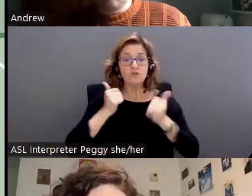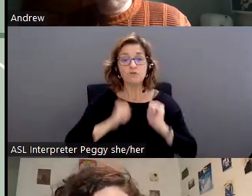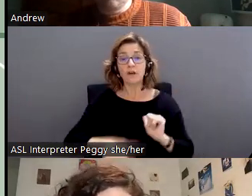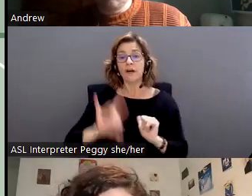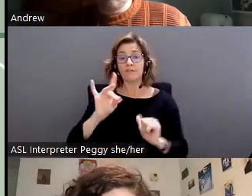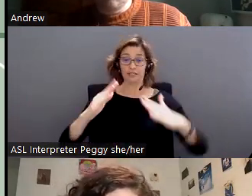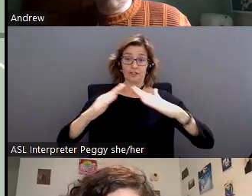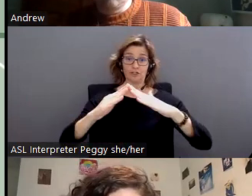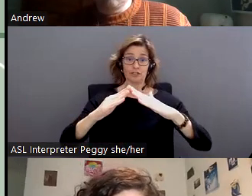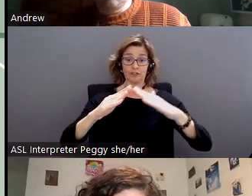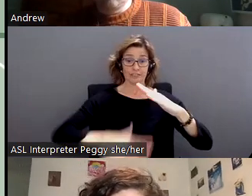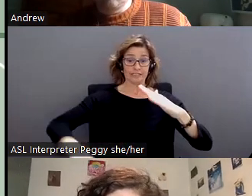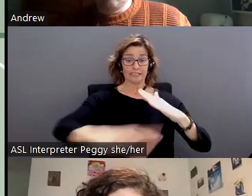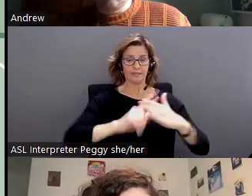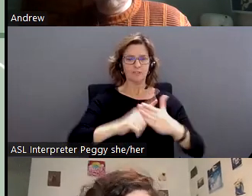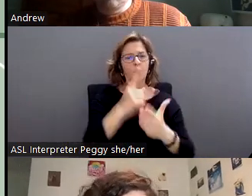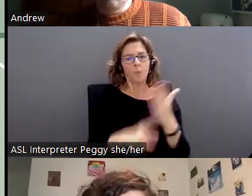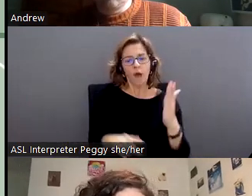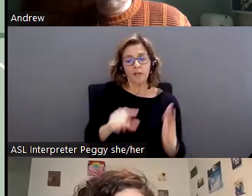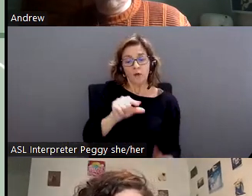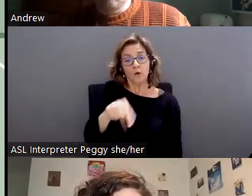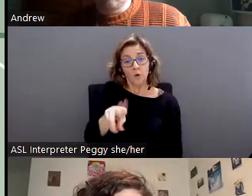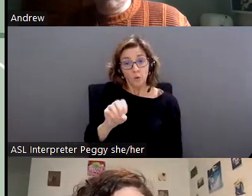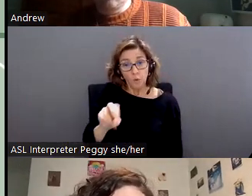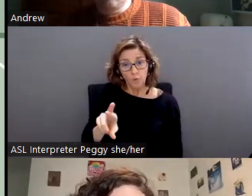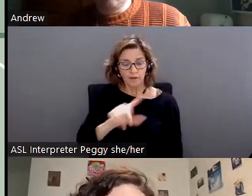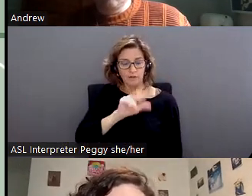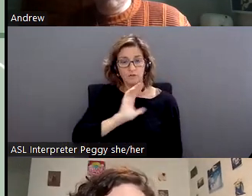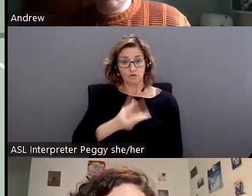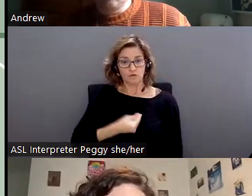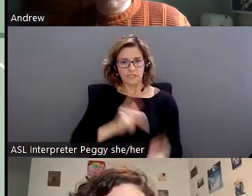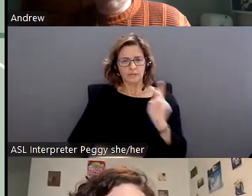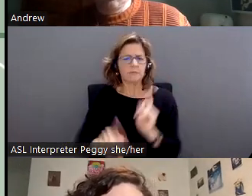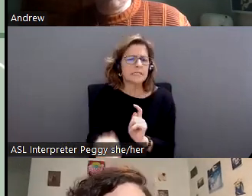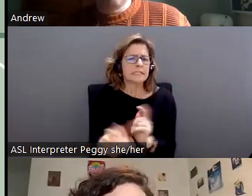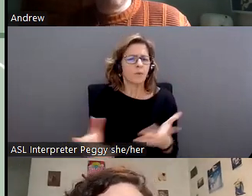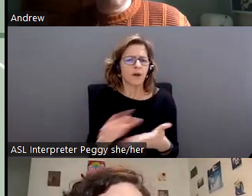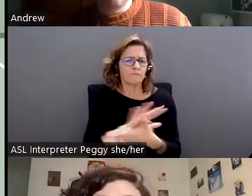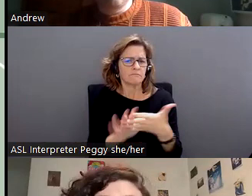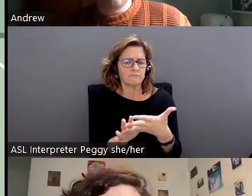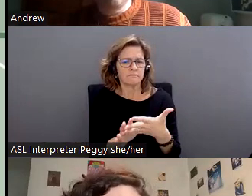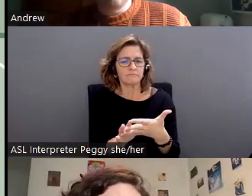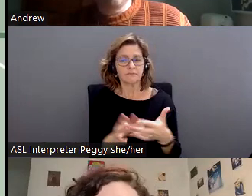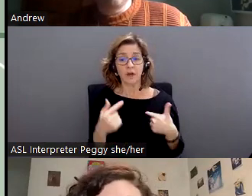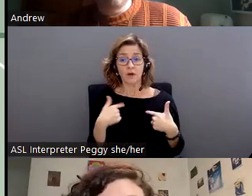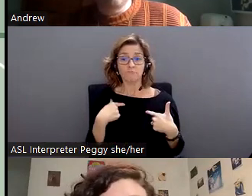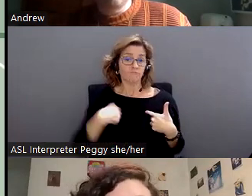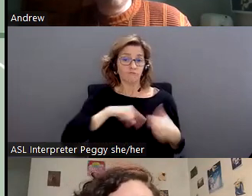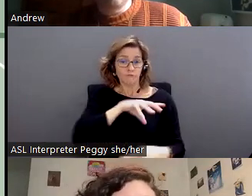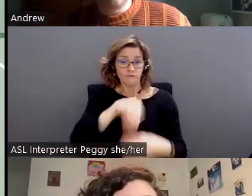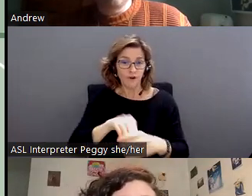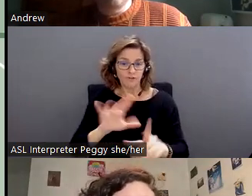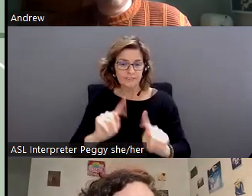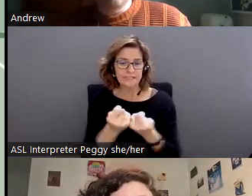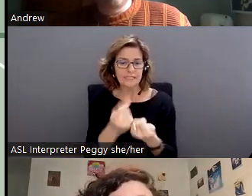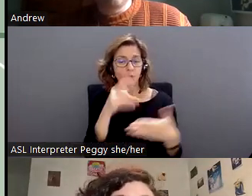shelter spaces. You know, we were a part of the team leading this